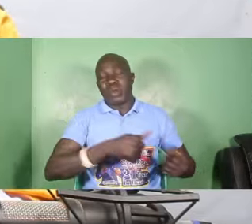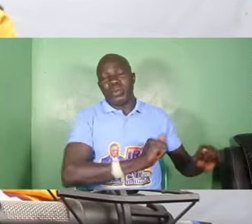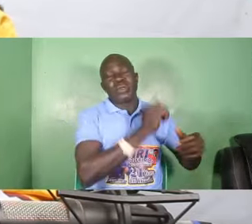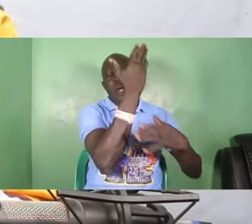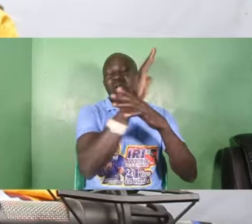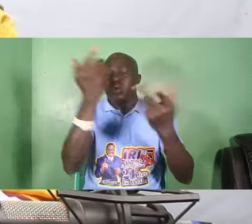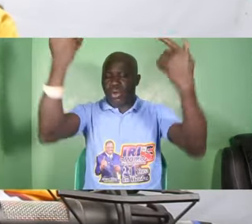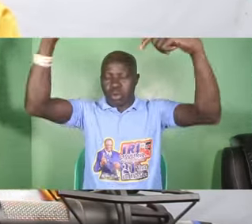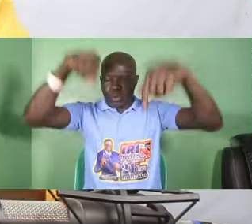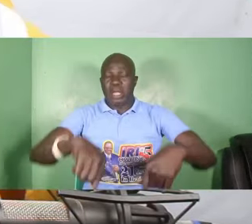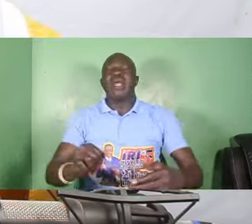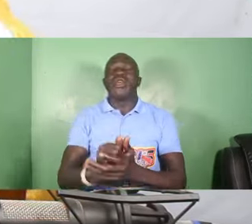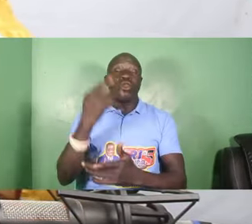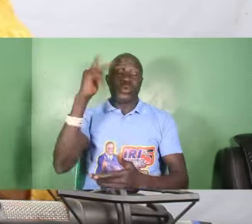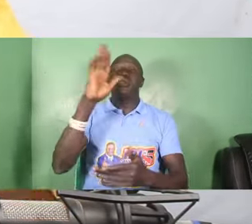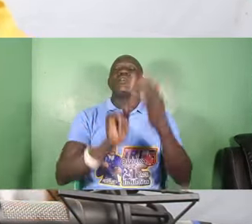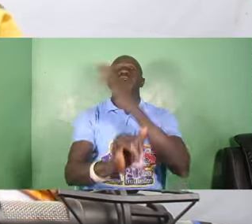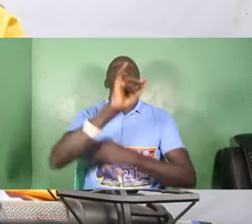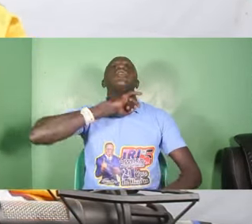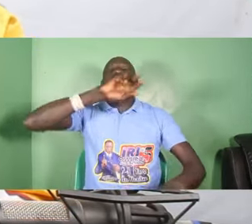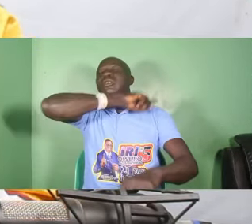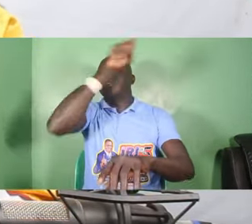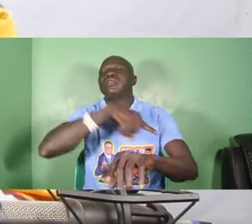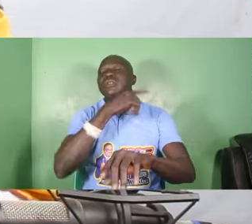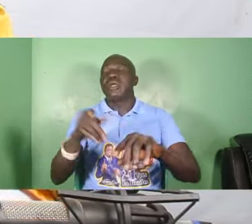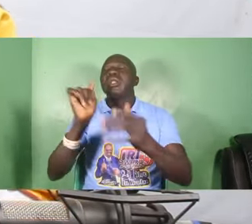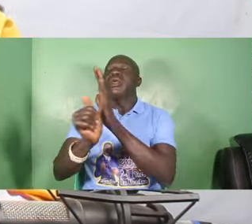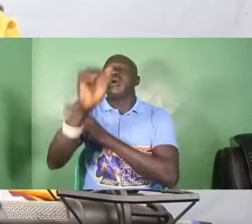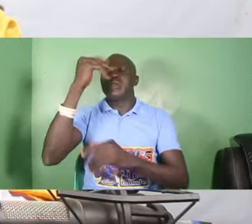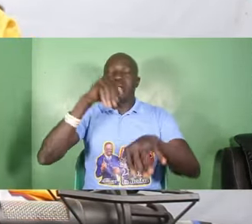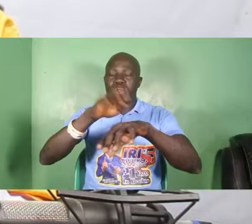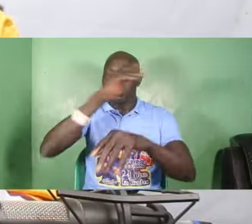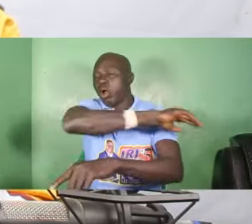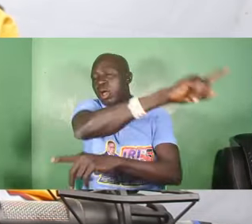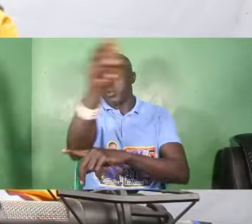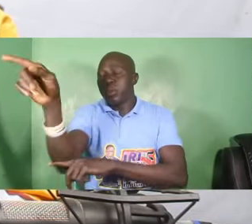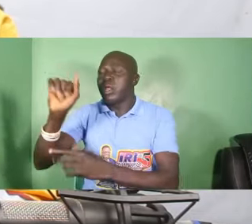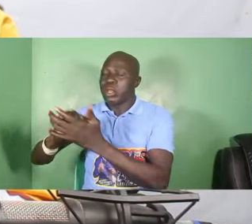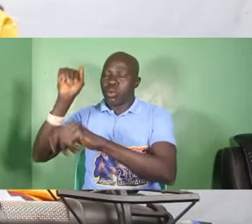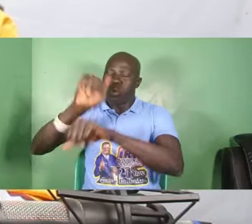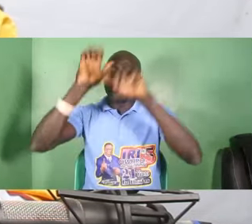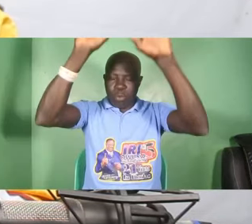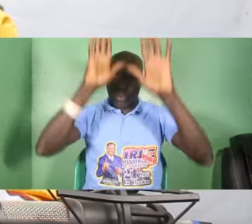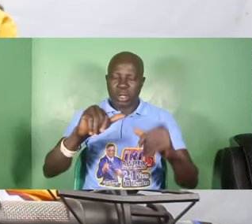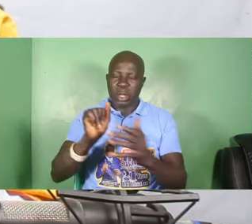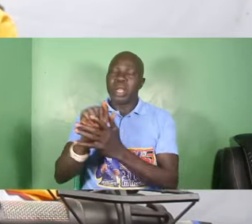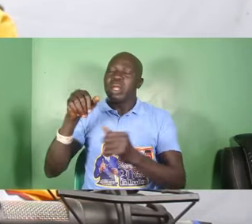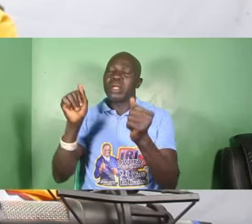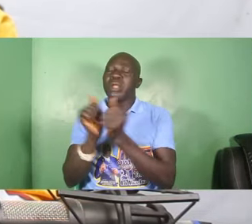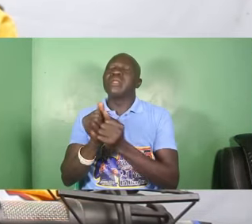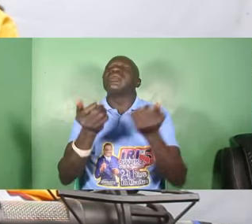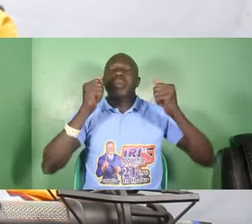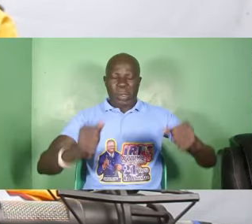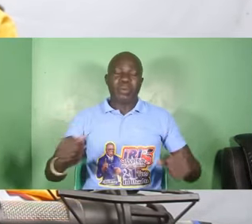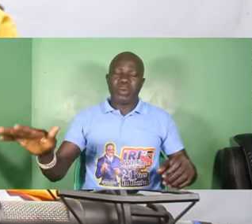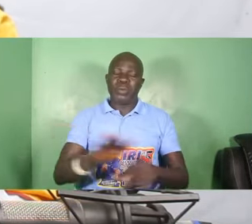ma soka. End of God will descend. Wa ari Olorun be ni se. You see God exists. Oluwari mi ti o gbe ni. God sent me to everyone. Isha barani. Powerful work with this. O de ma